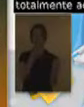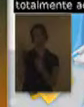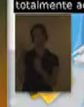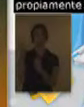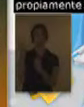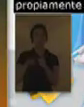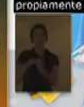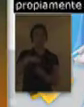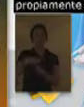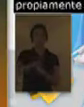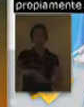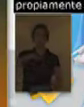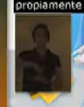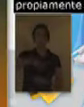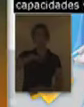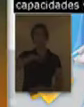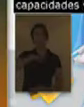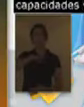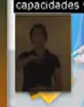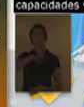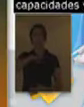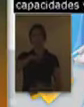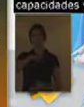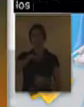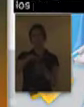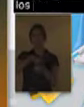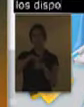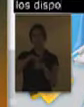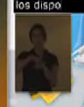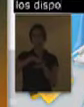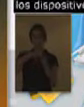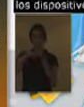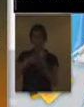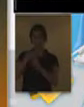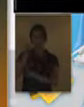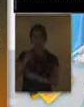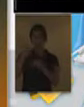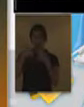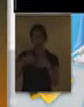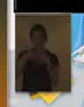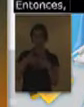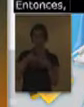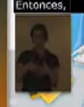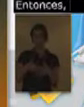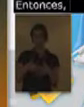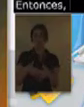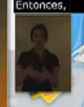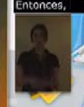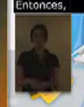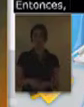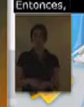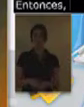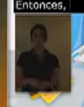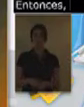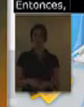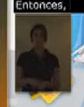needs and the capacities and characteristics of the devices themselves. So,